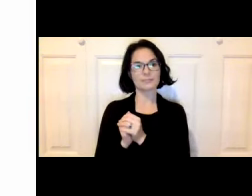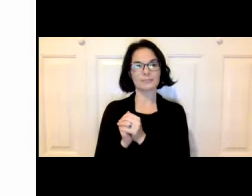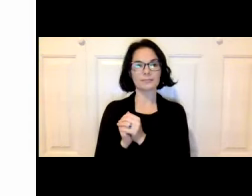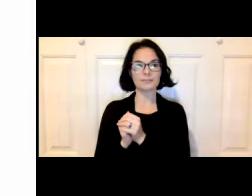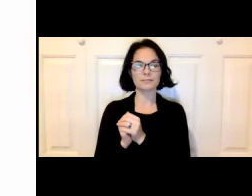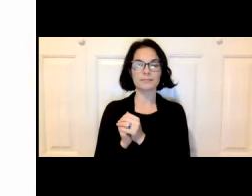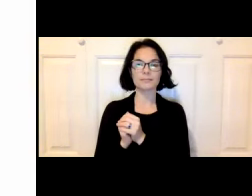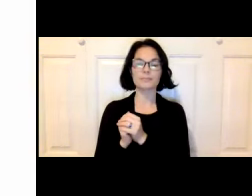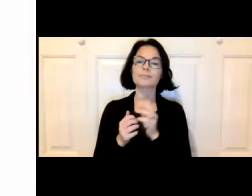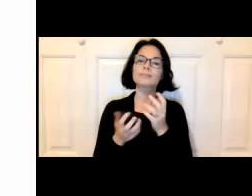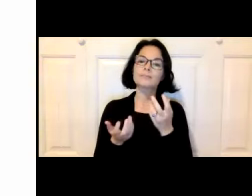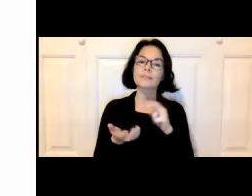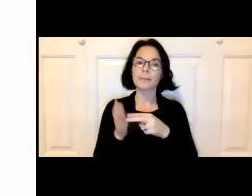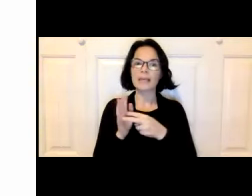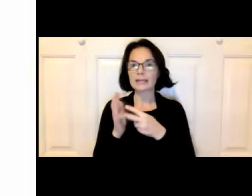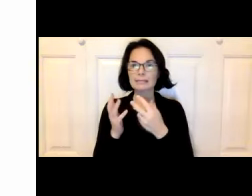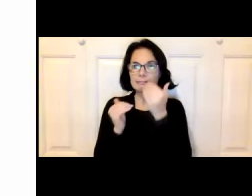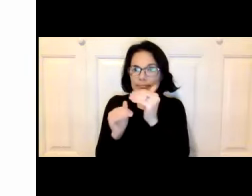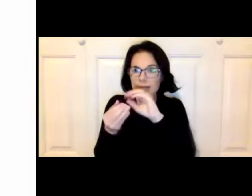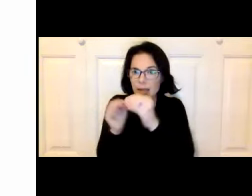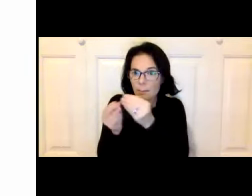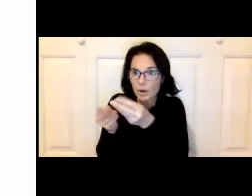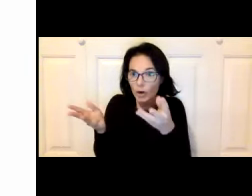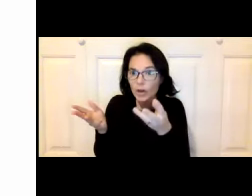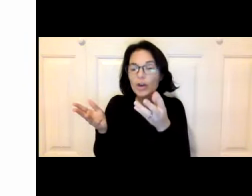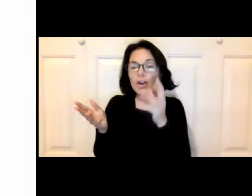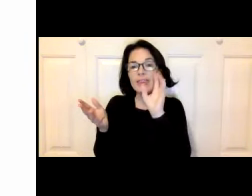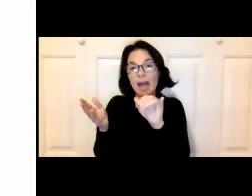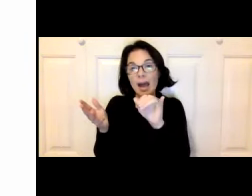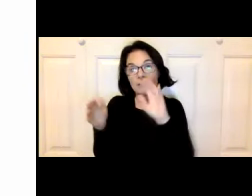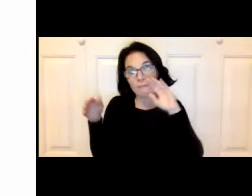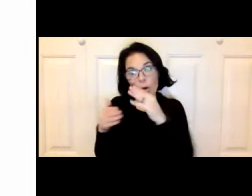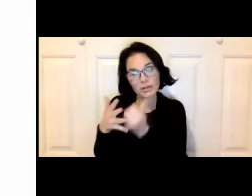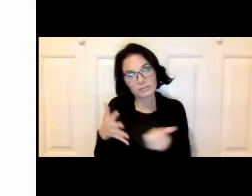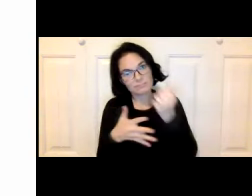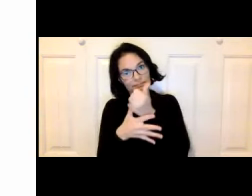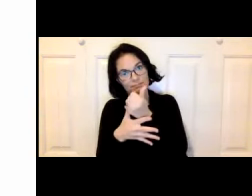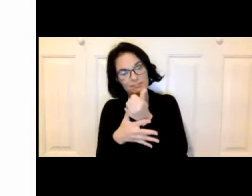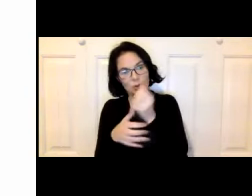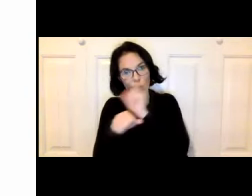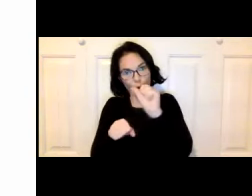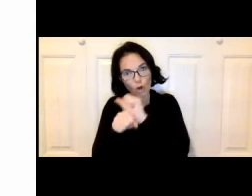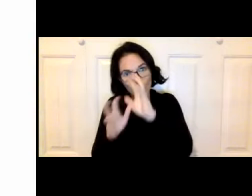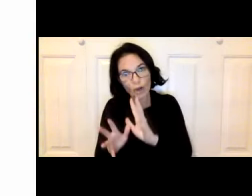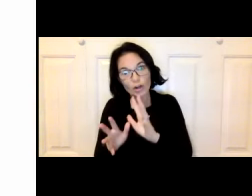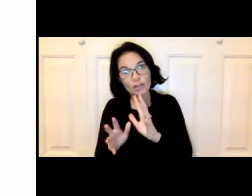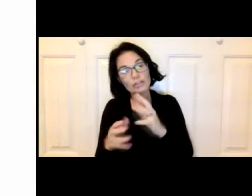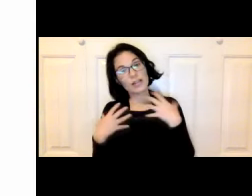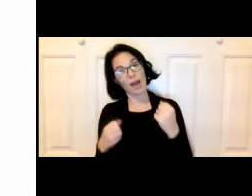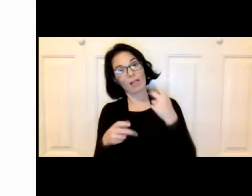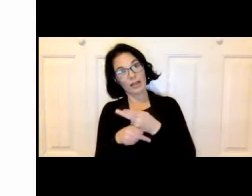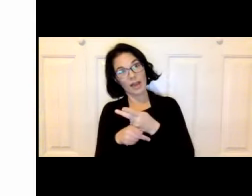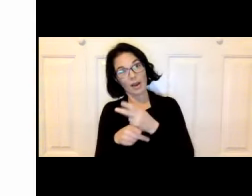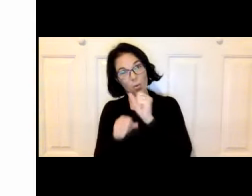the limited supply will be prioritized for frontline workers, specifically healthcare workers,